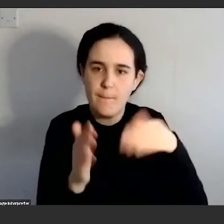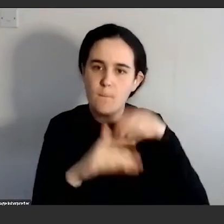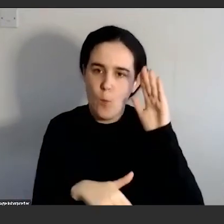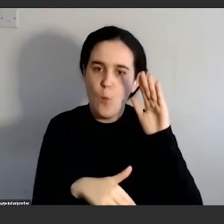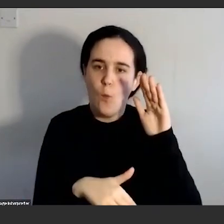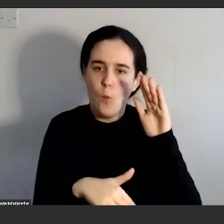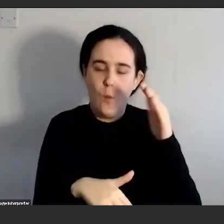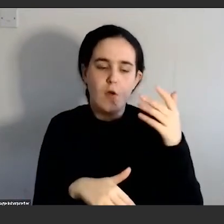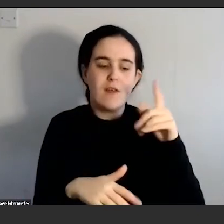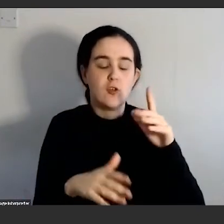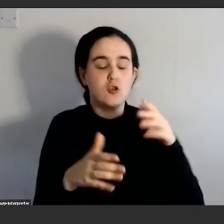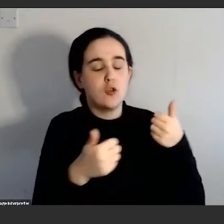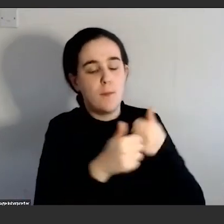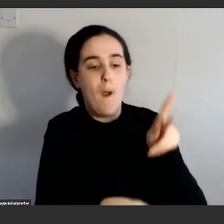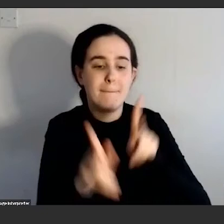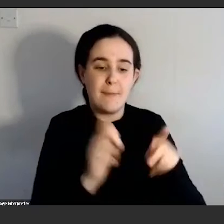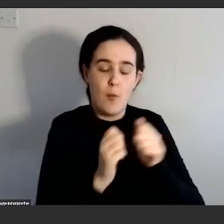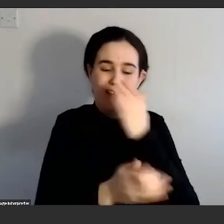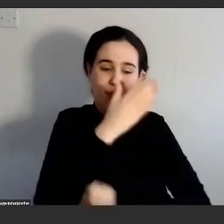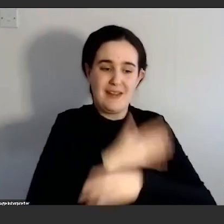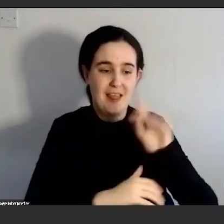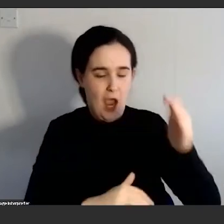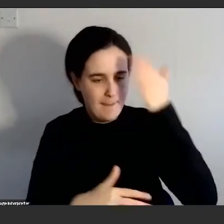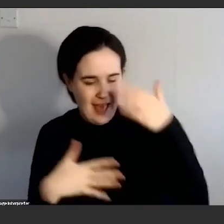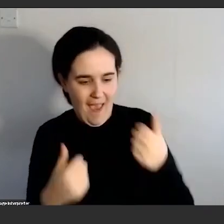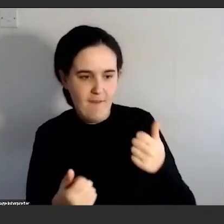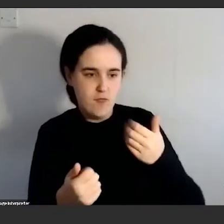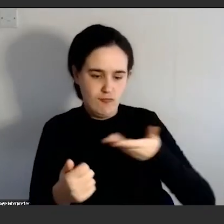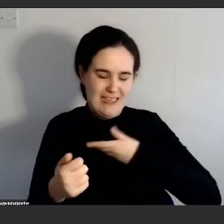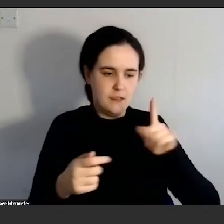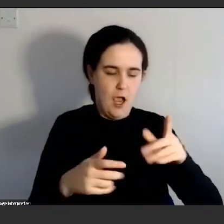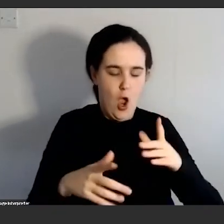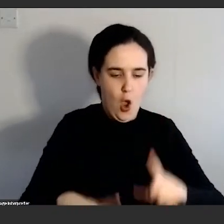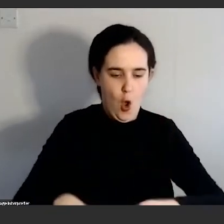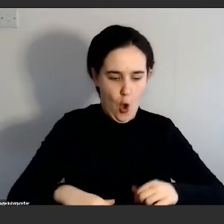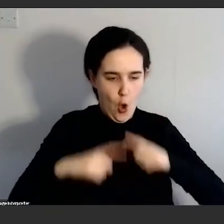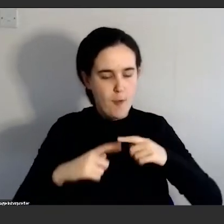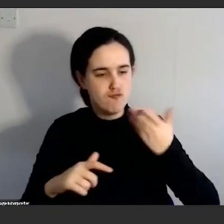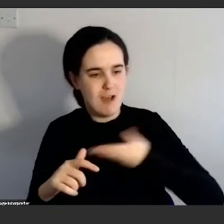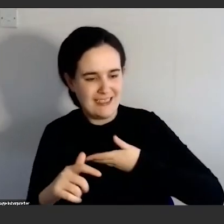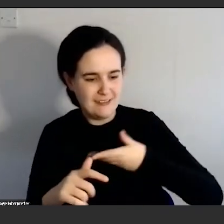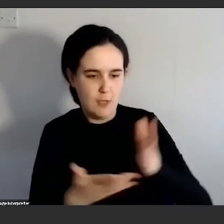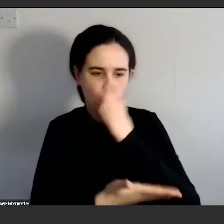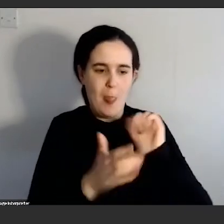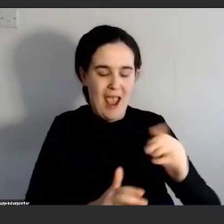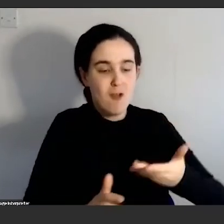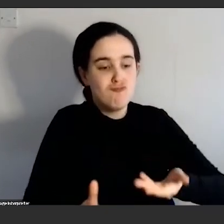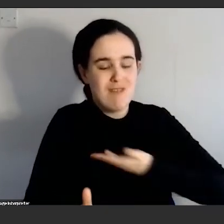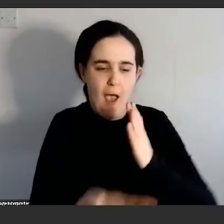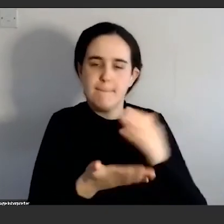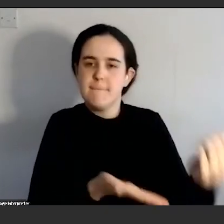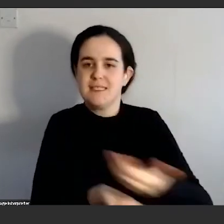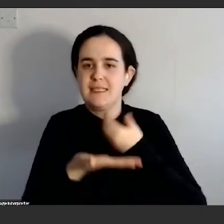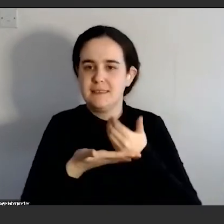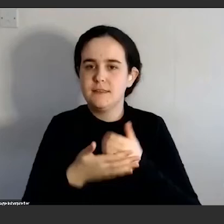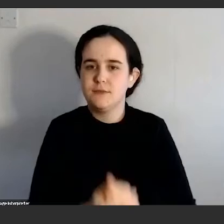opportunities in the health sector for persons with disabilities, and this needs absolutely to change. Robert Mardini, thank you for sharing your thoughts with